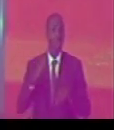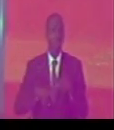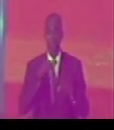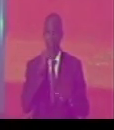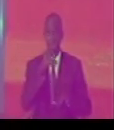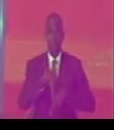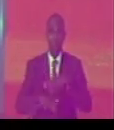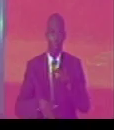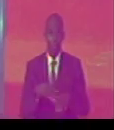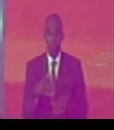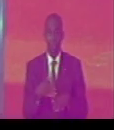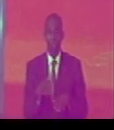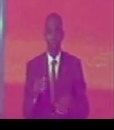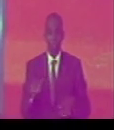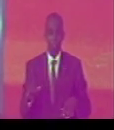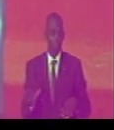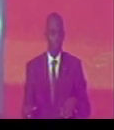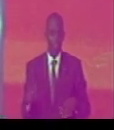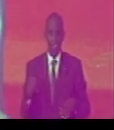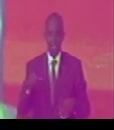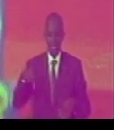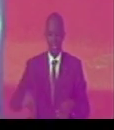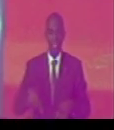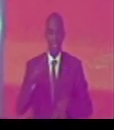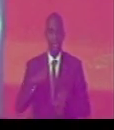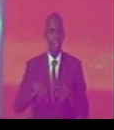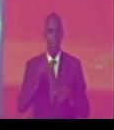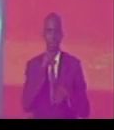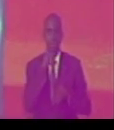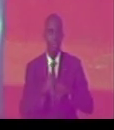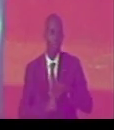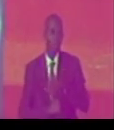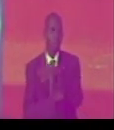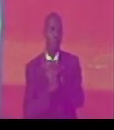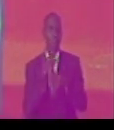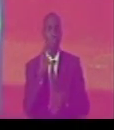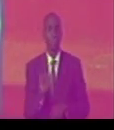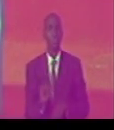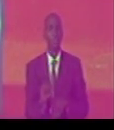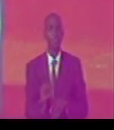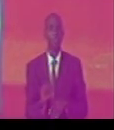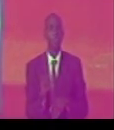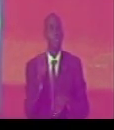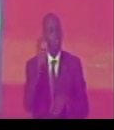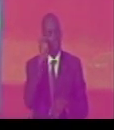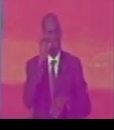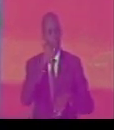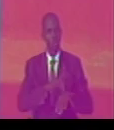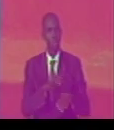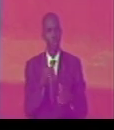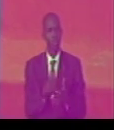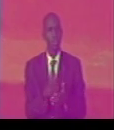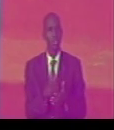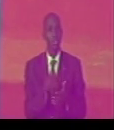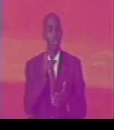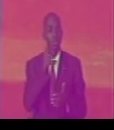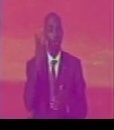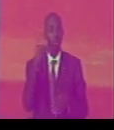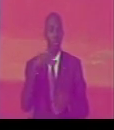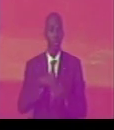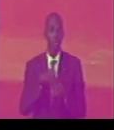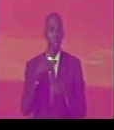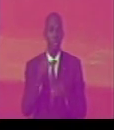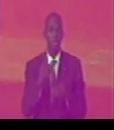since all this while, I couldn't walk, my leg cannot carry my weight. And I lay my